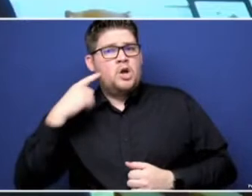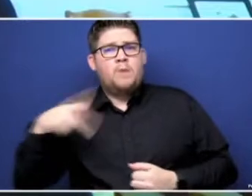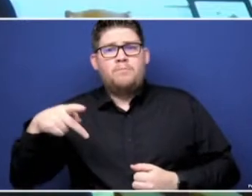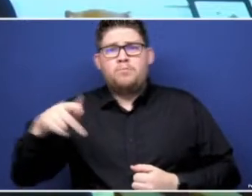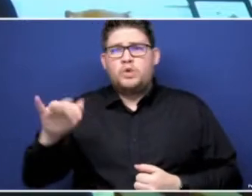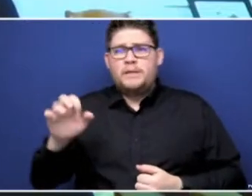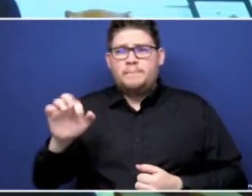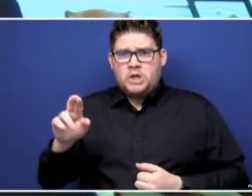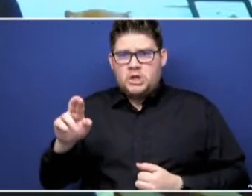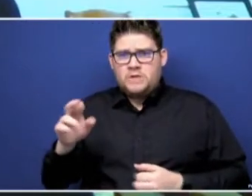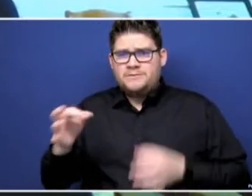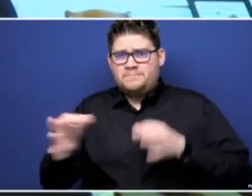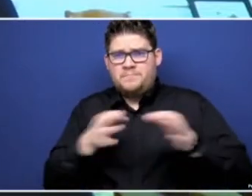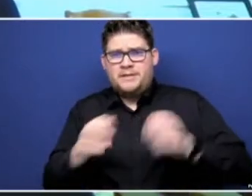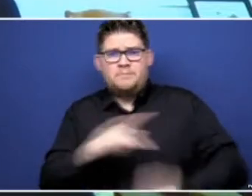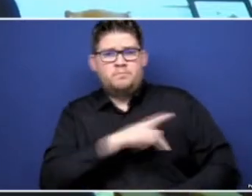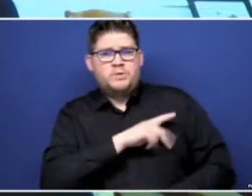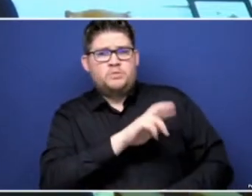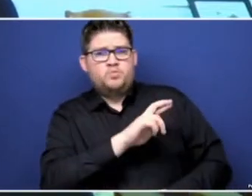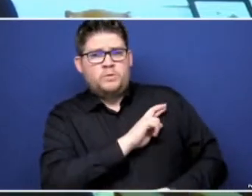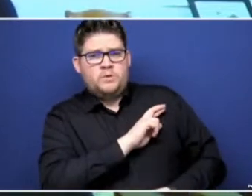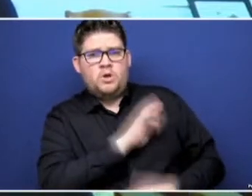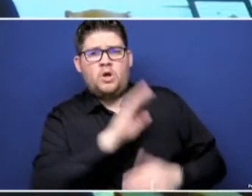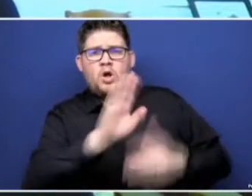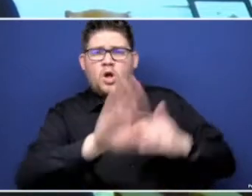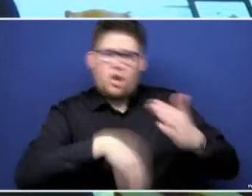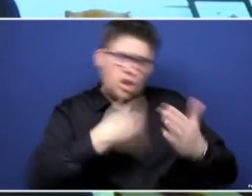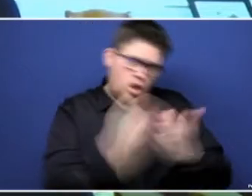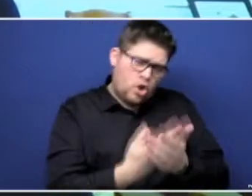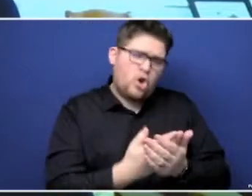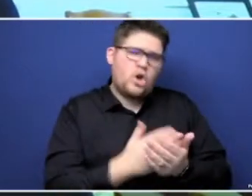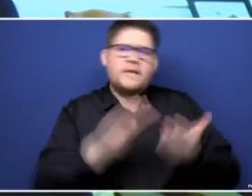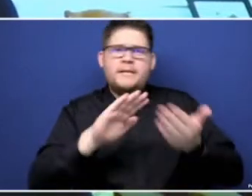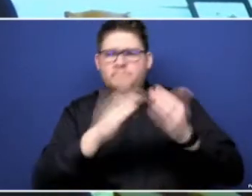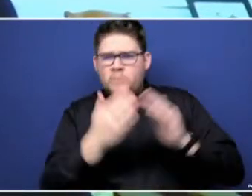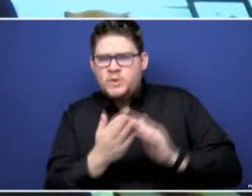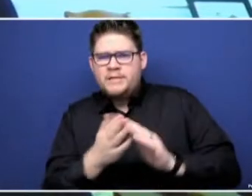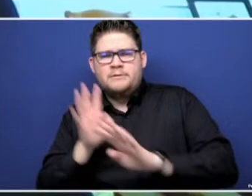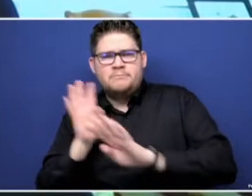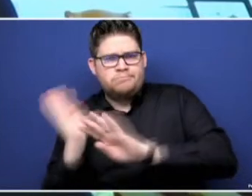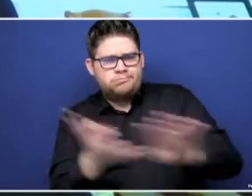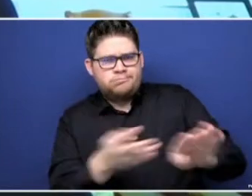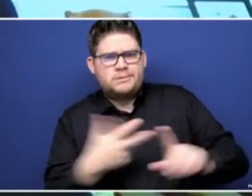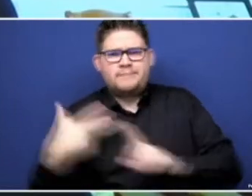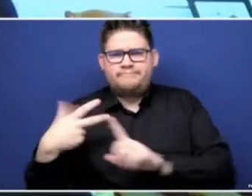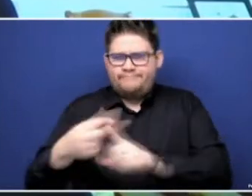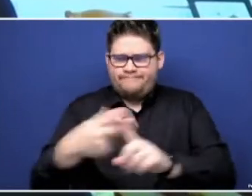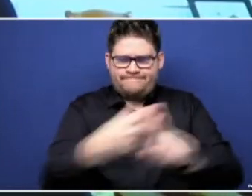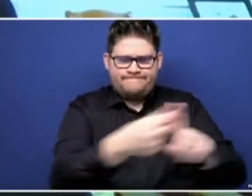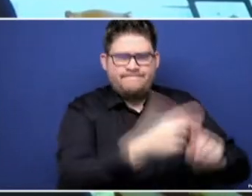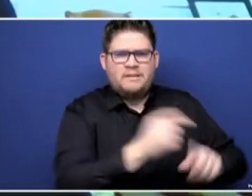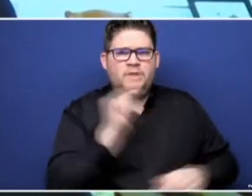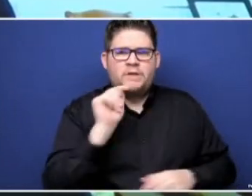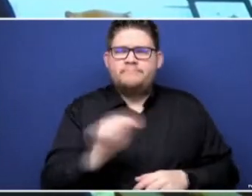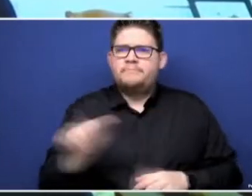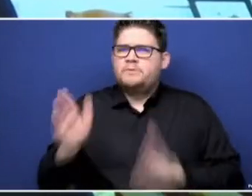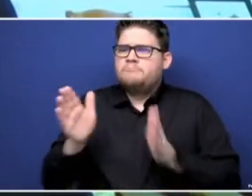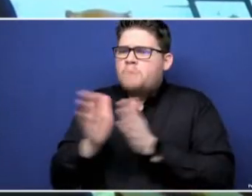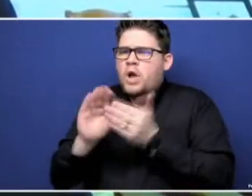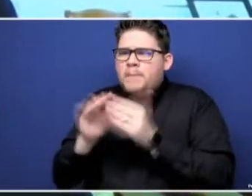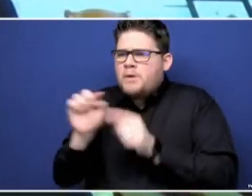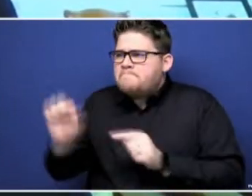essentially, we are rolling forward full steam ahead to get our public vaccinated and back to business and life as normal.